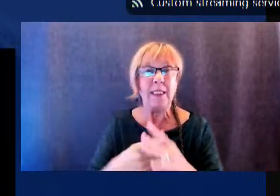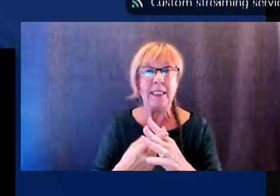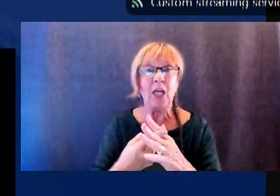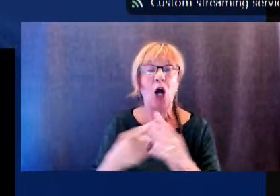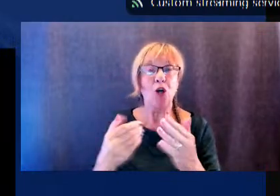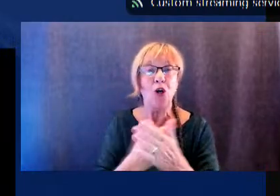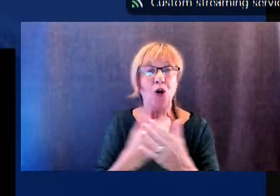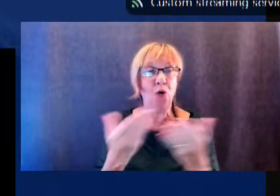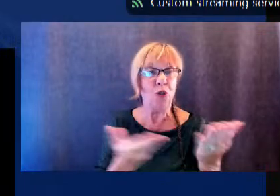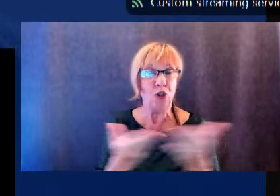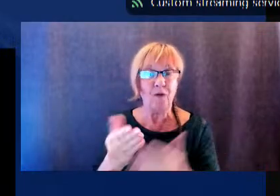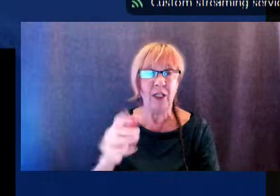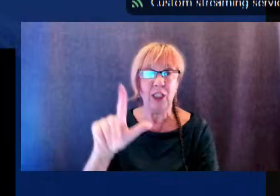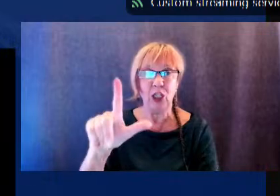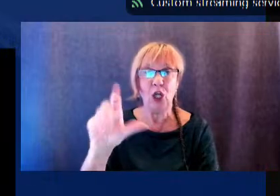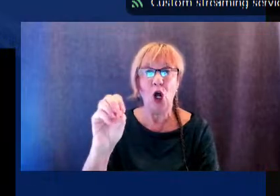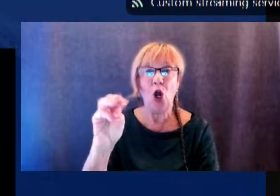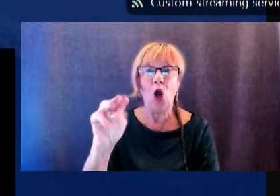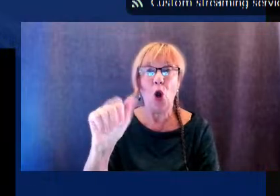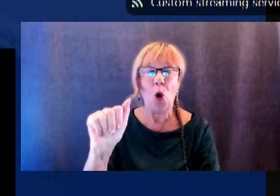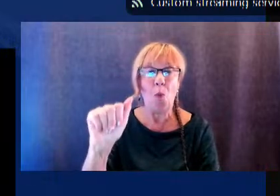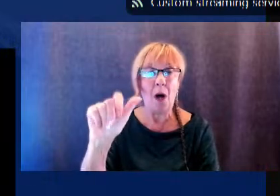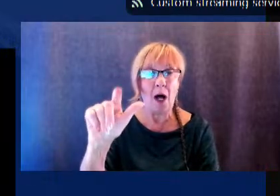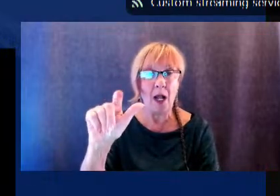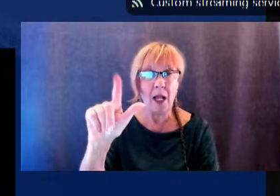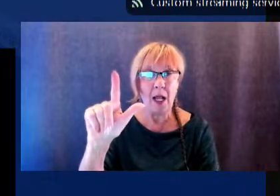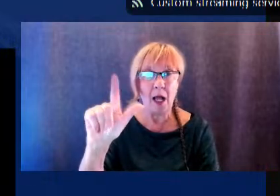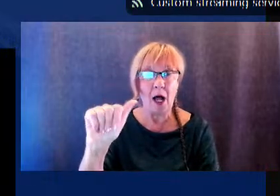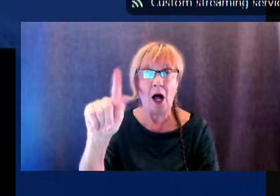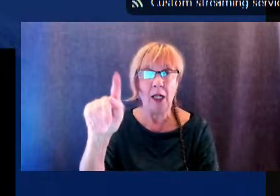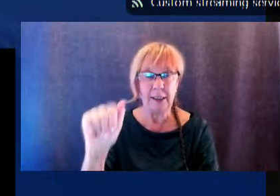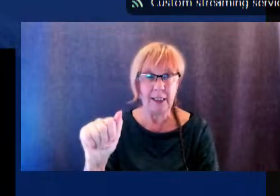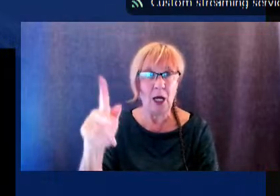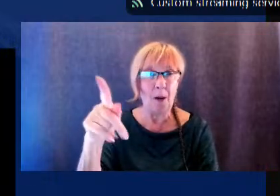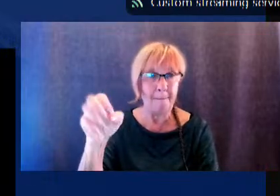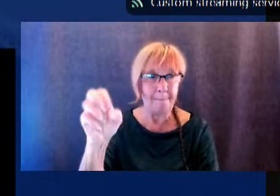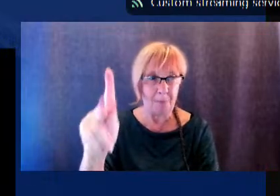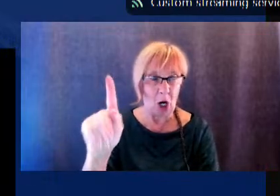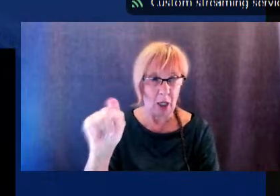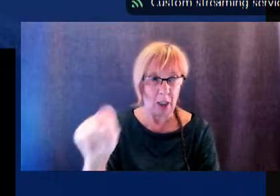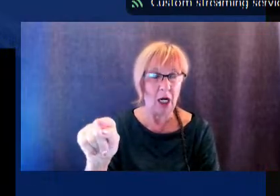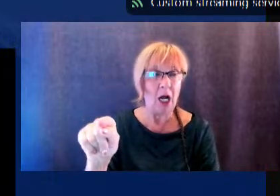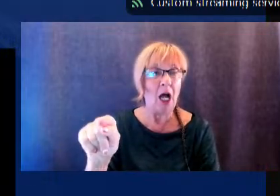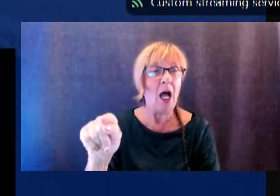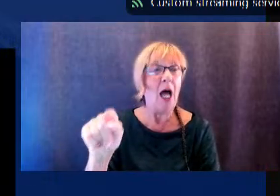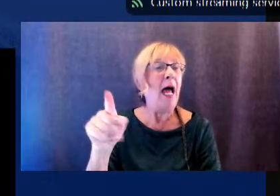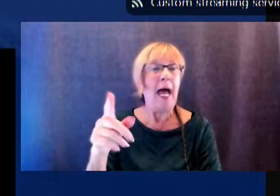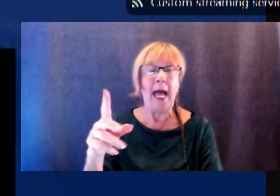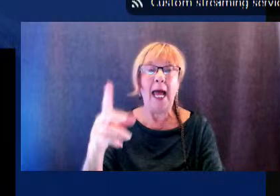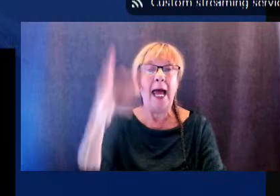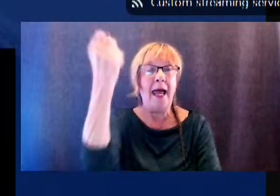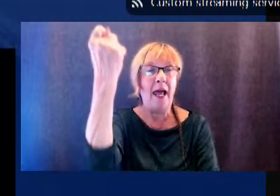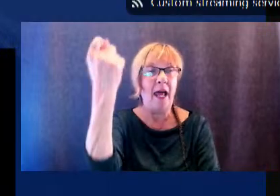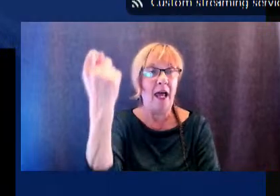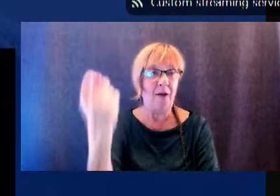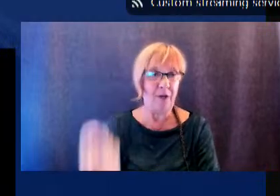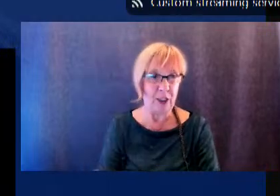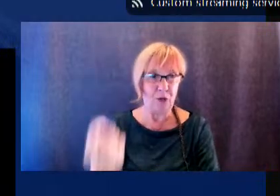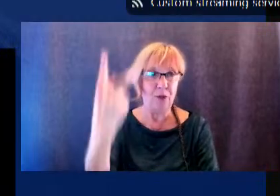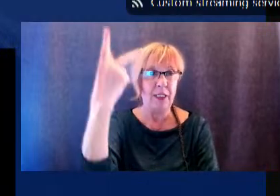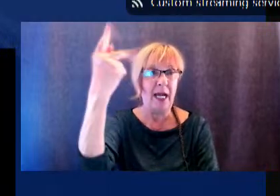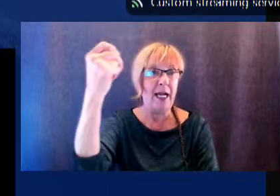at 3330 North Lincoln Avenue in Altadena. And these group meetings will be held every Tuesday, Thursday,